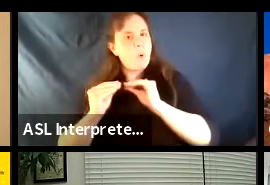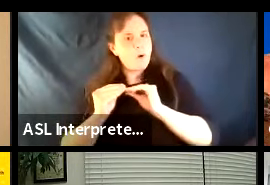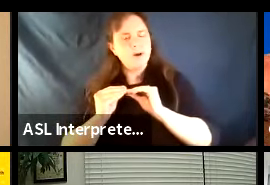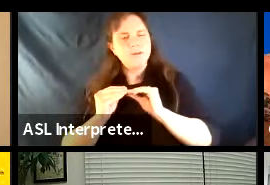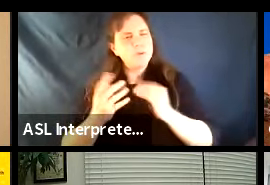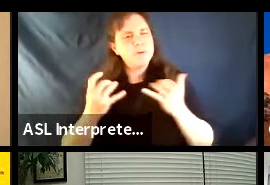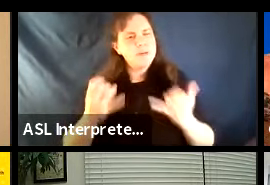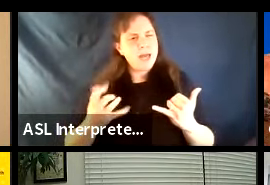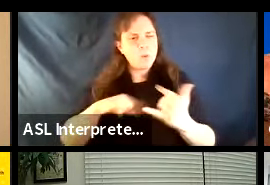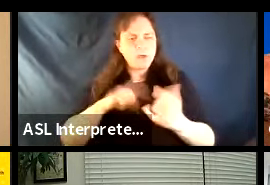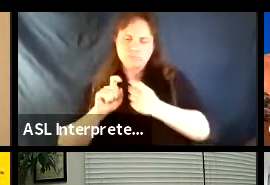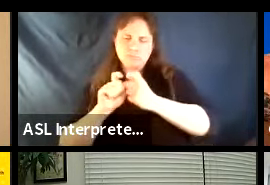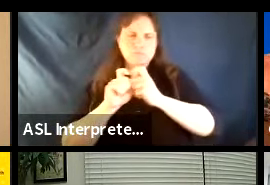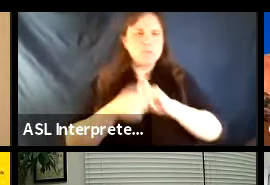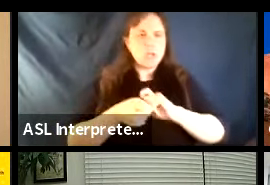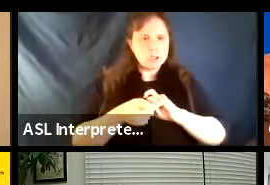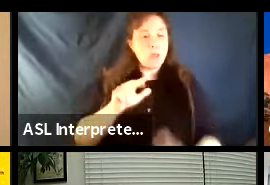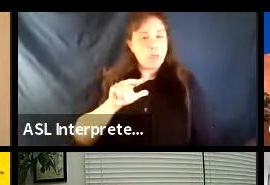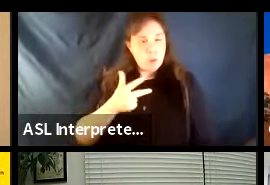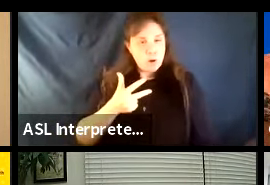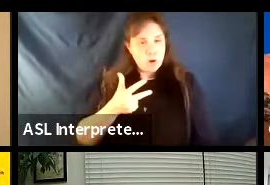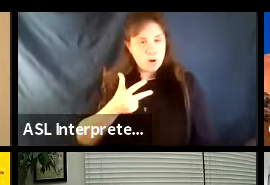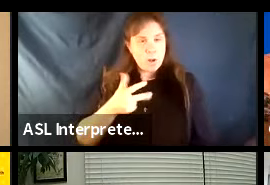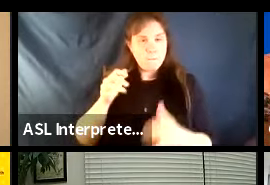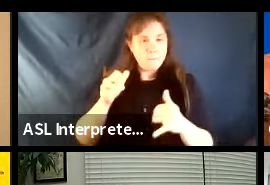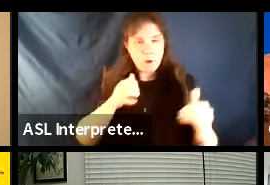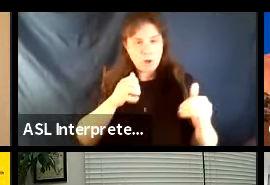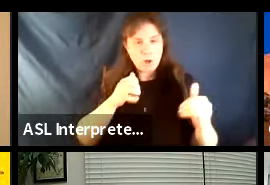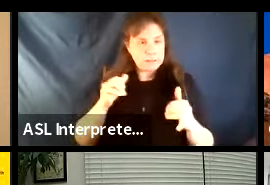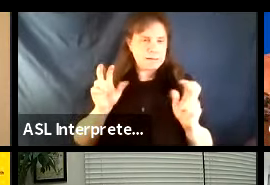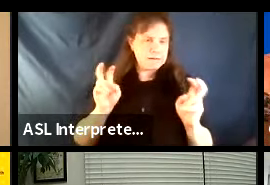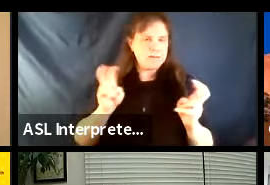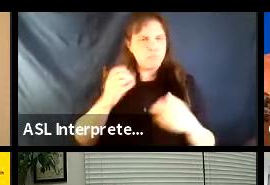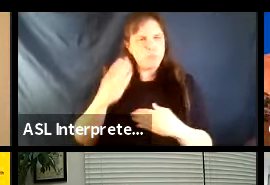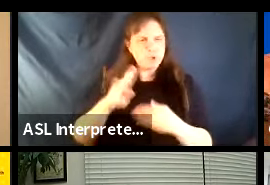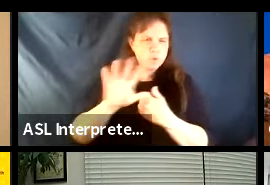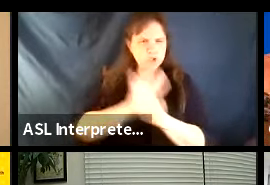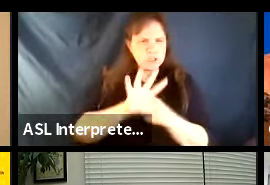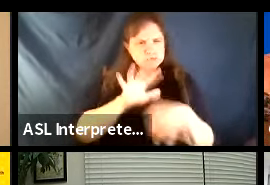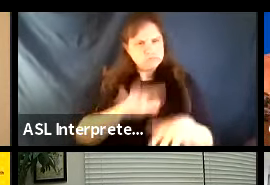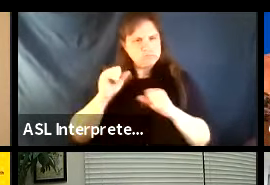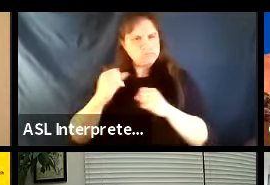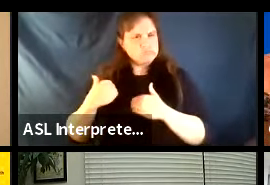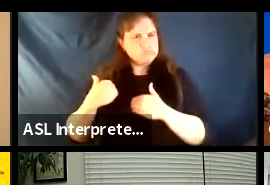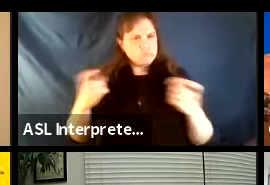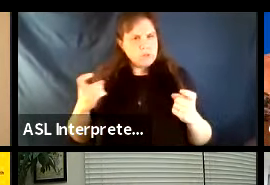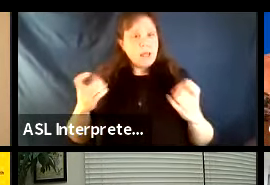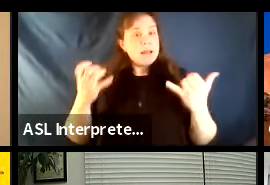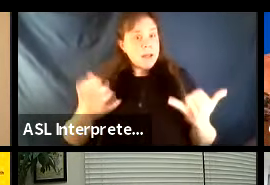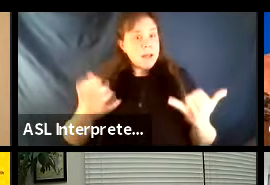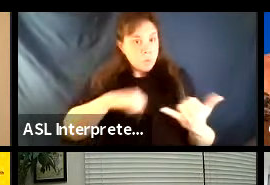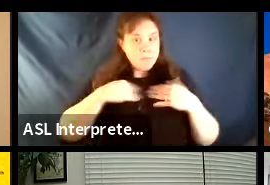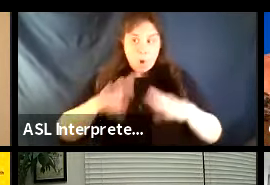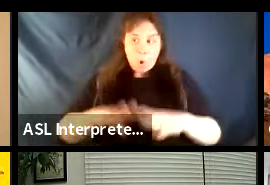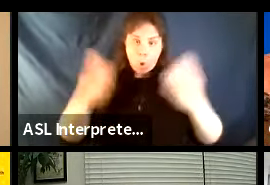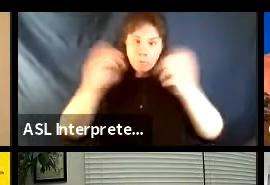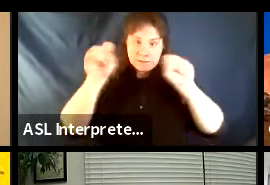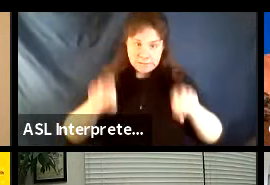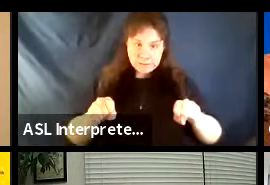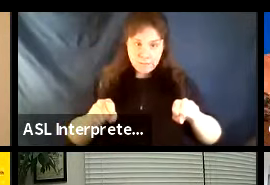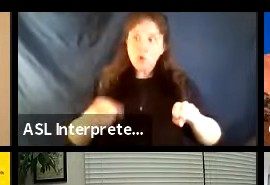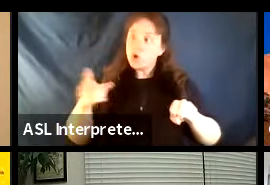to the third-party administrator system is a kind of open system where you can go and get it if you can get it,